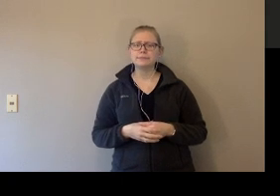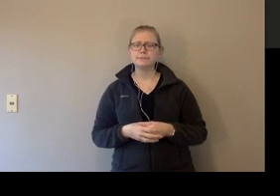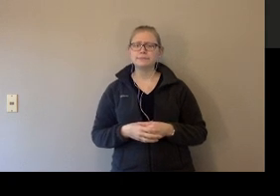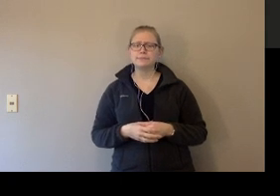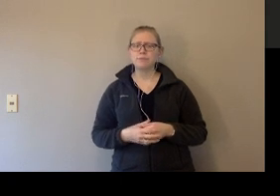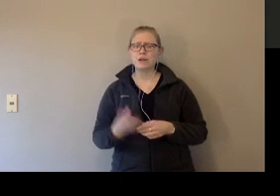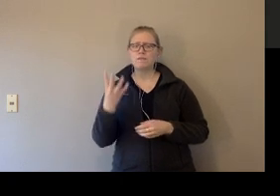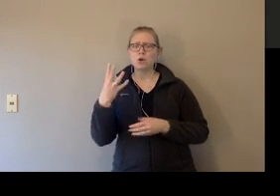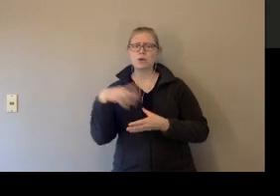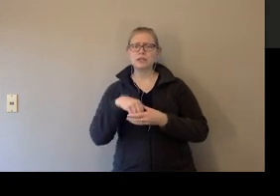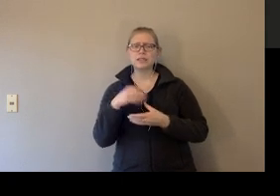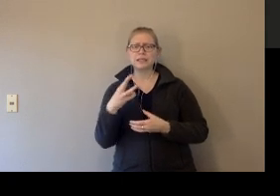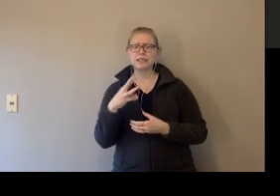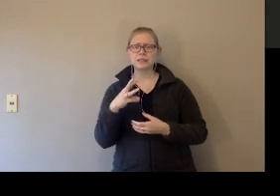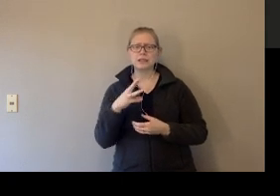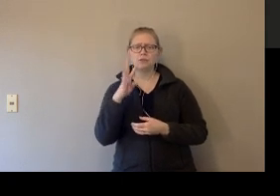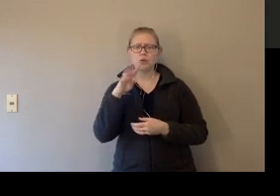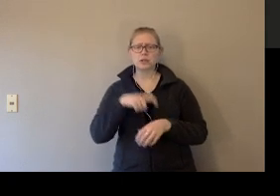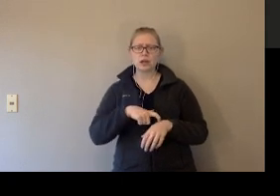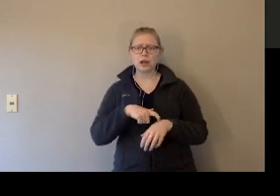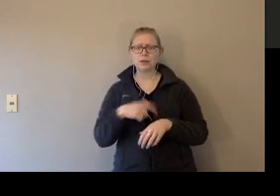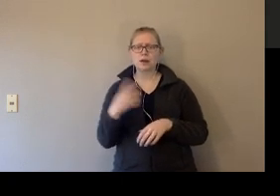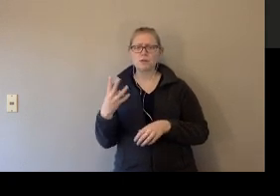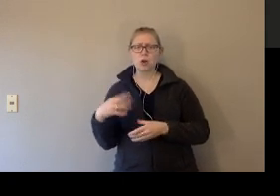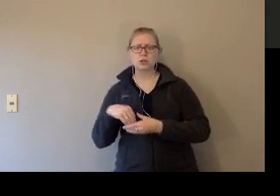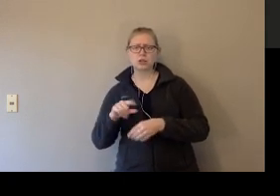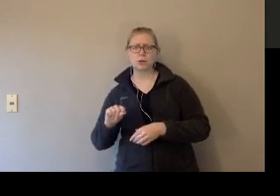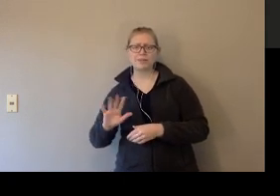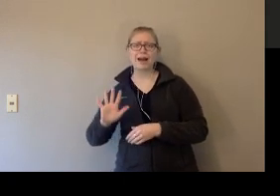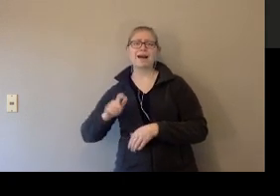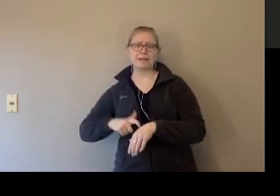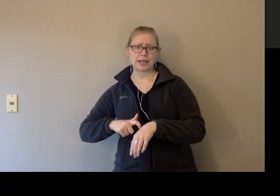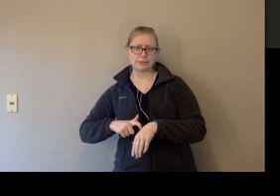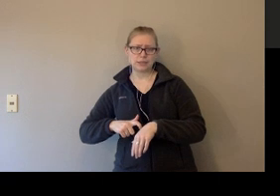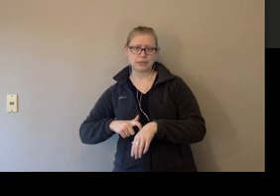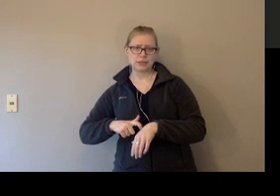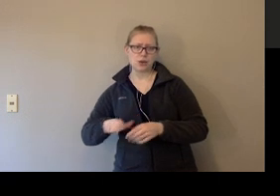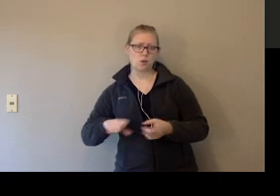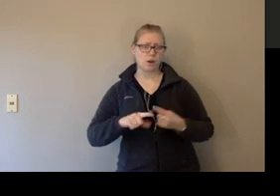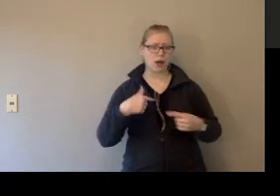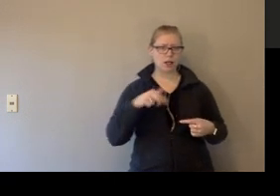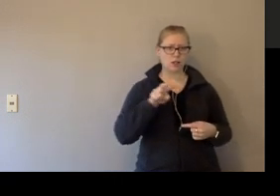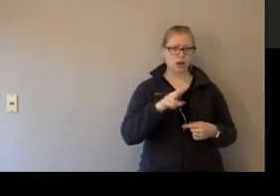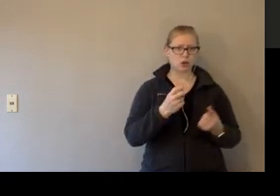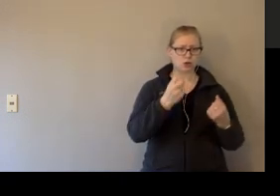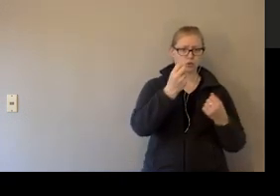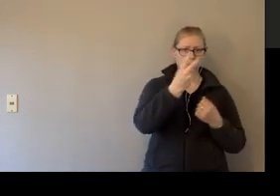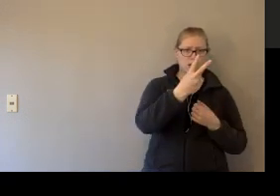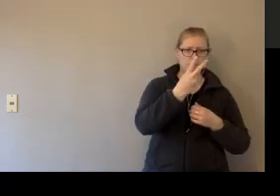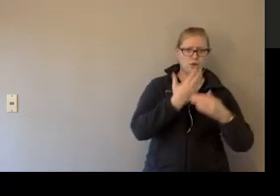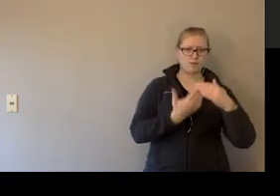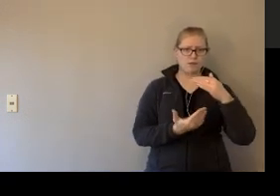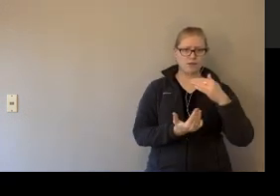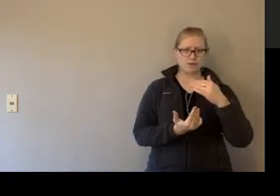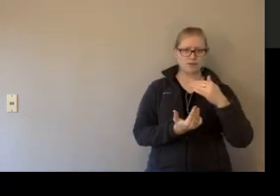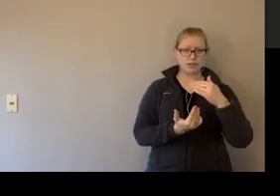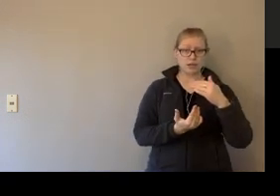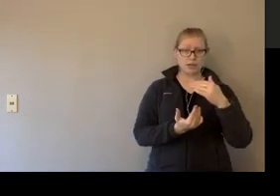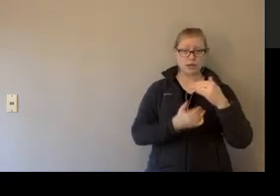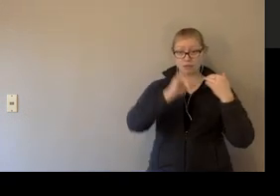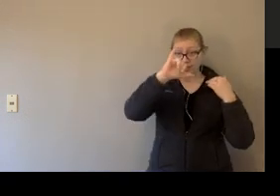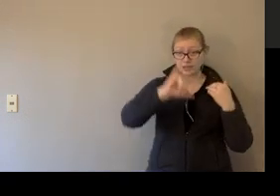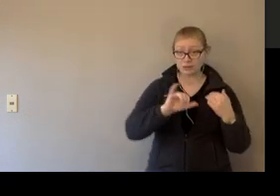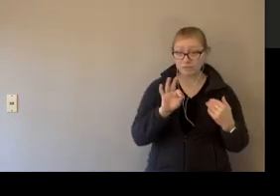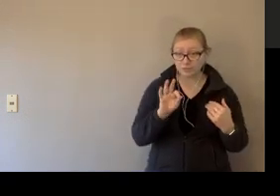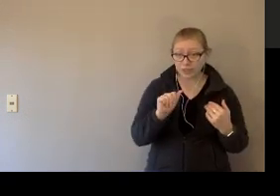16 4 times, 4 goes into 20 5 times. And when I look at 12 over 15, the common factor is 3. 3